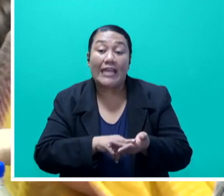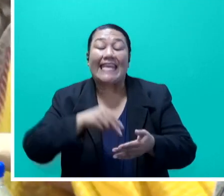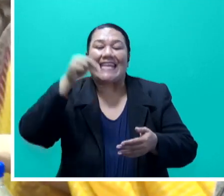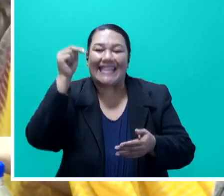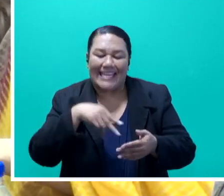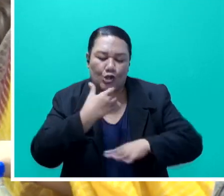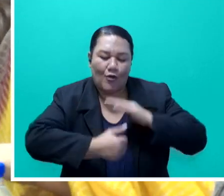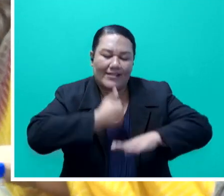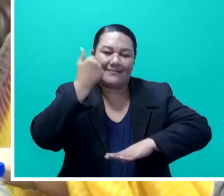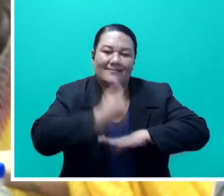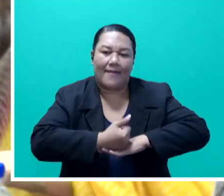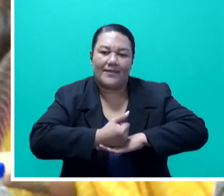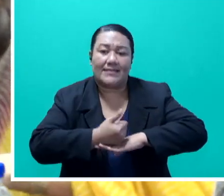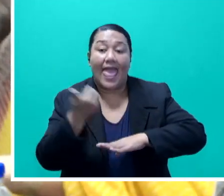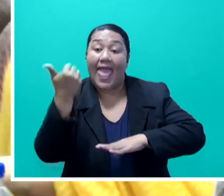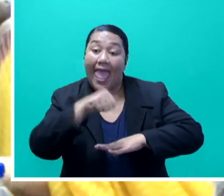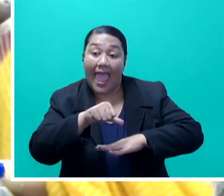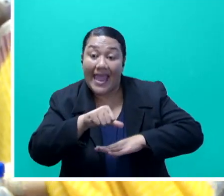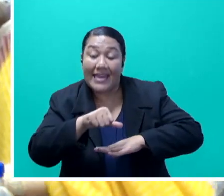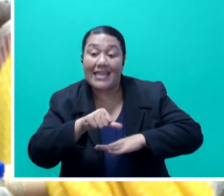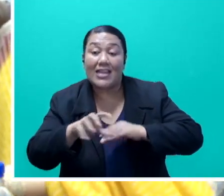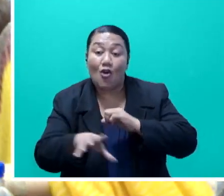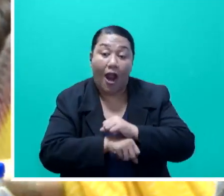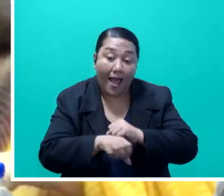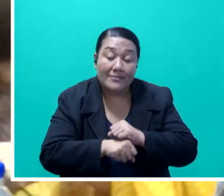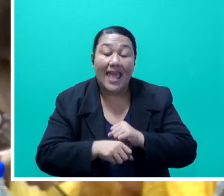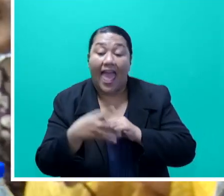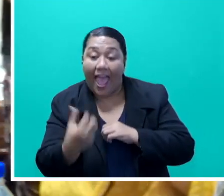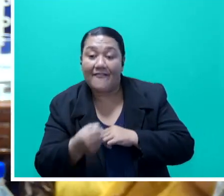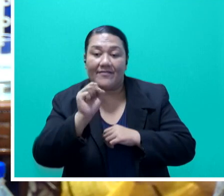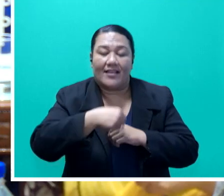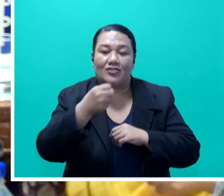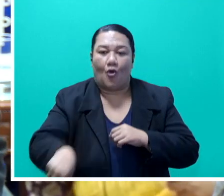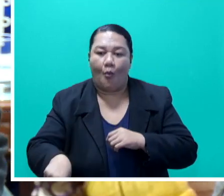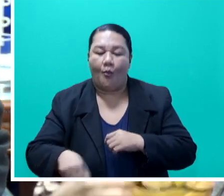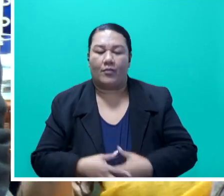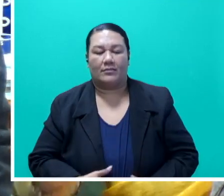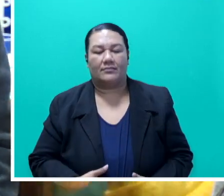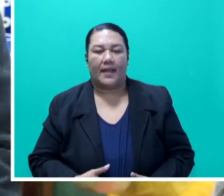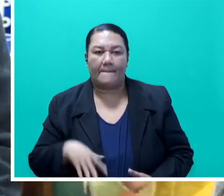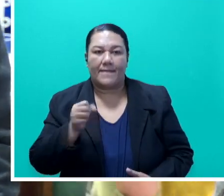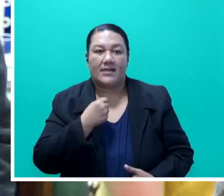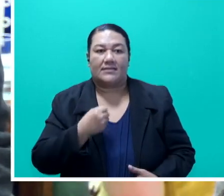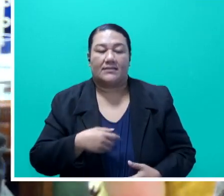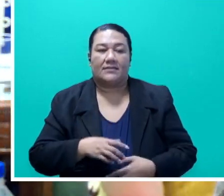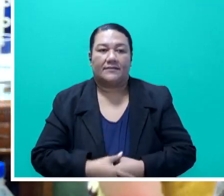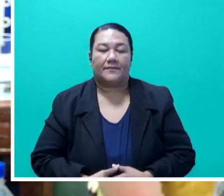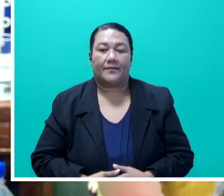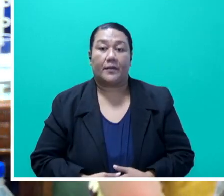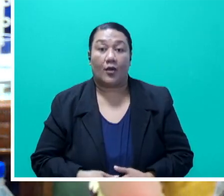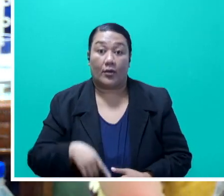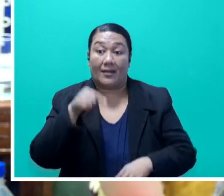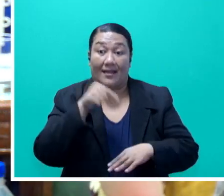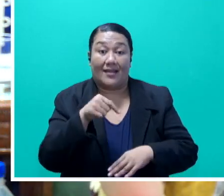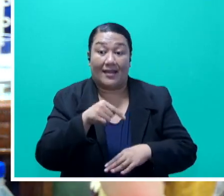establish whether there was any untoward dealing. And let me say this again, sir. This is the only government that has